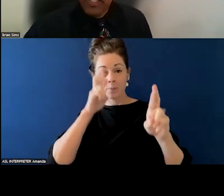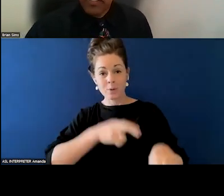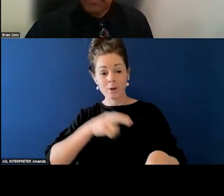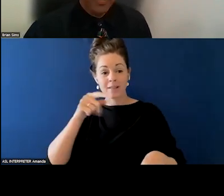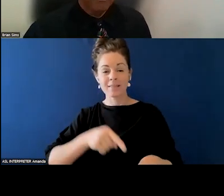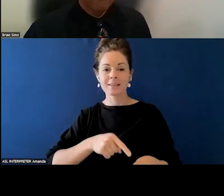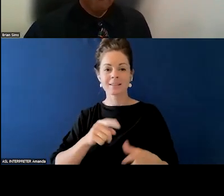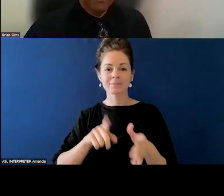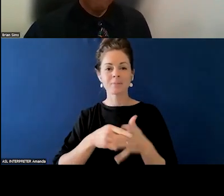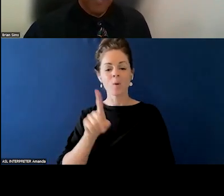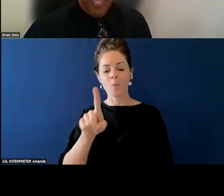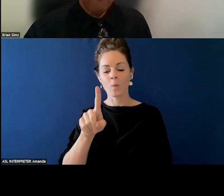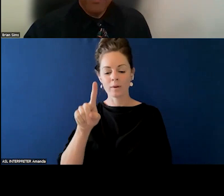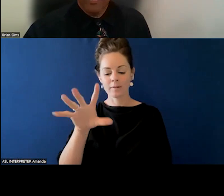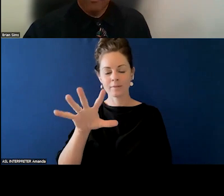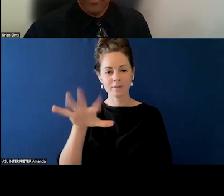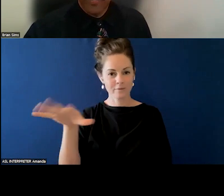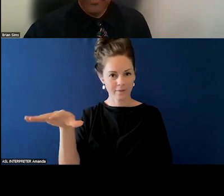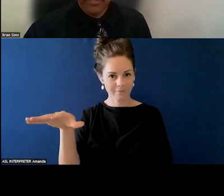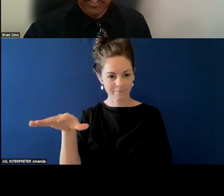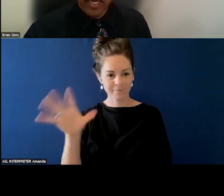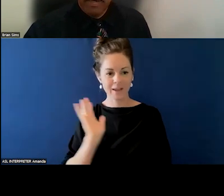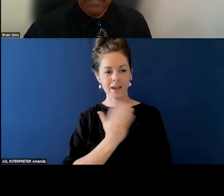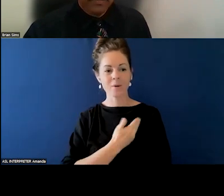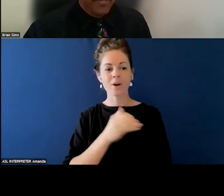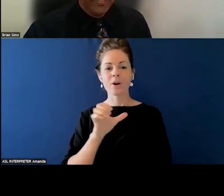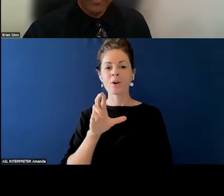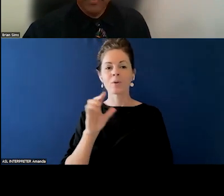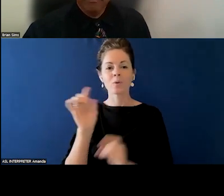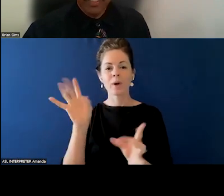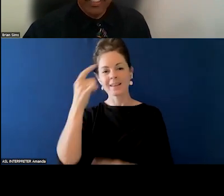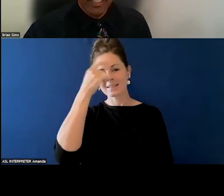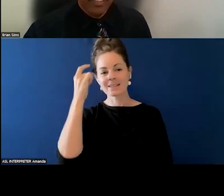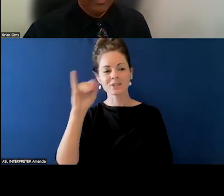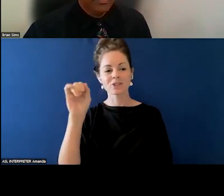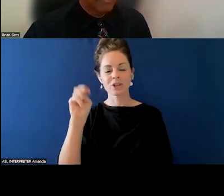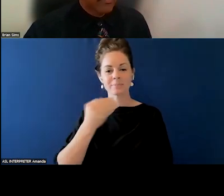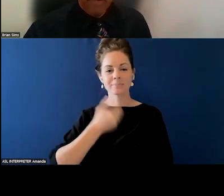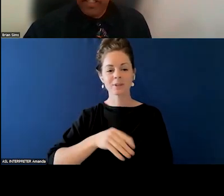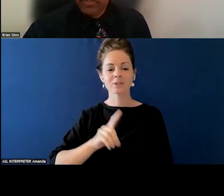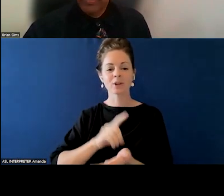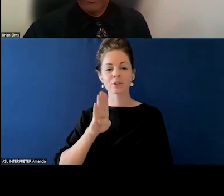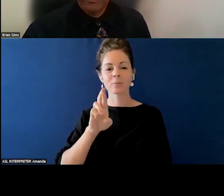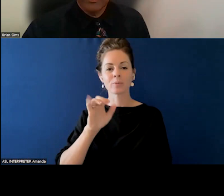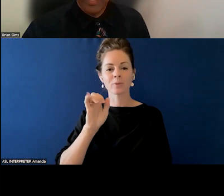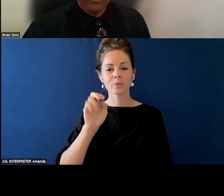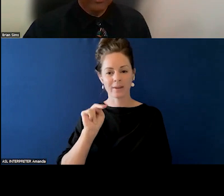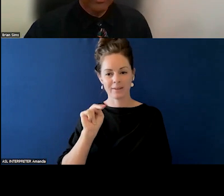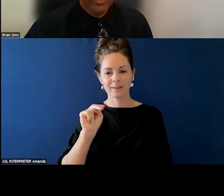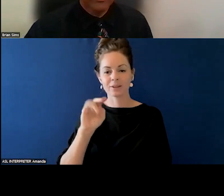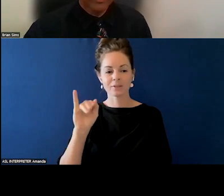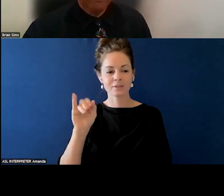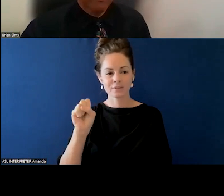episode 155 of our Crisis Jam. I'm Dr. Brian Sims, Senior Medical Advisor with the